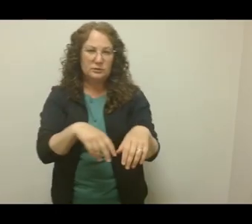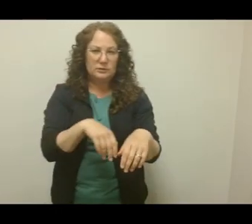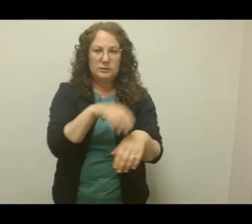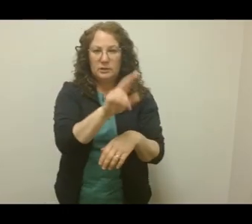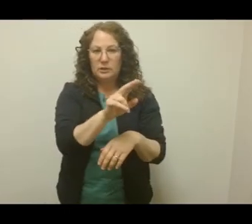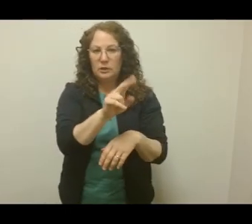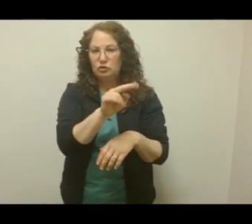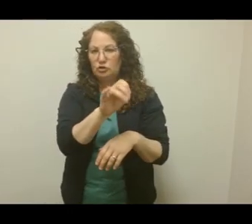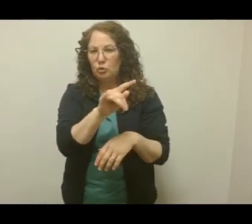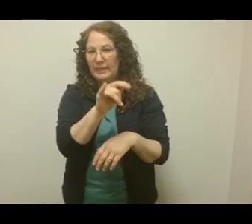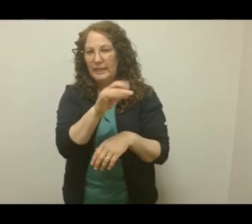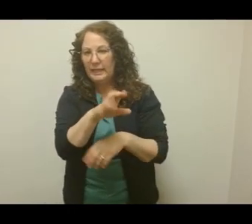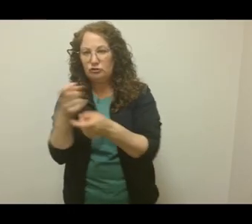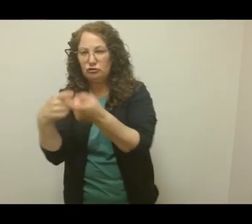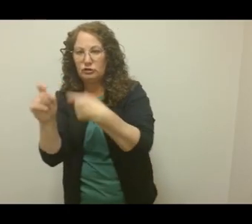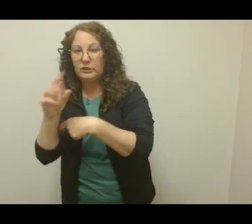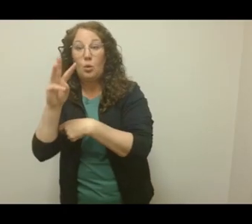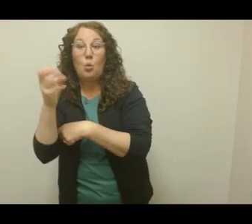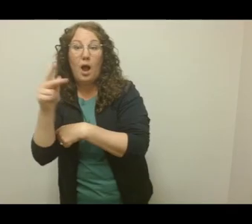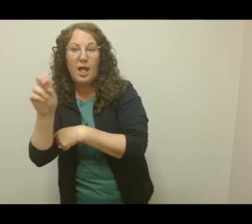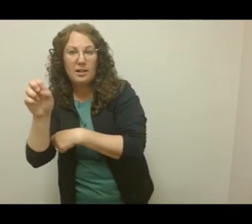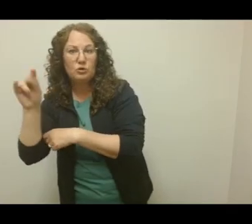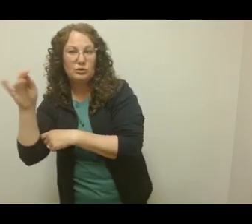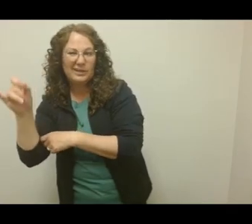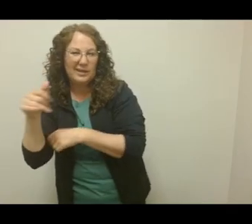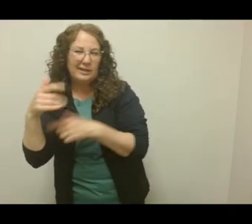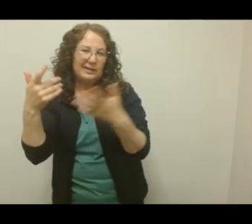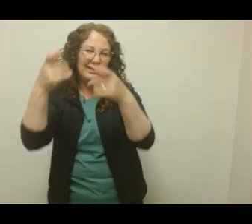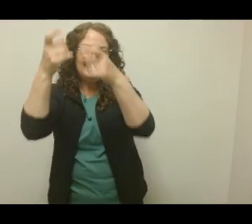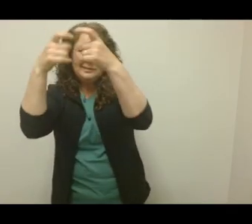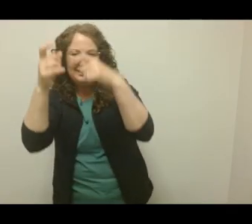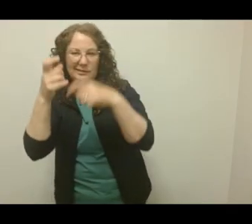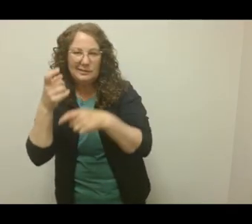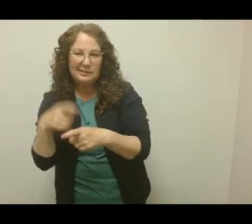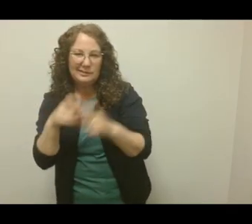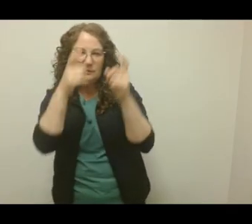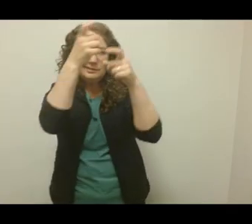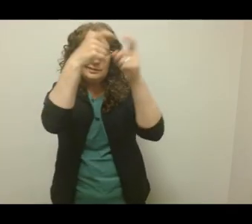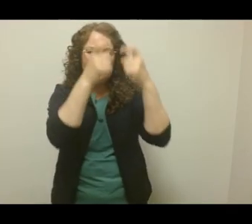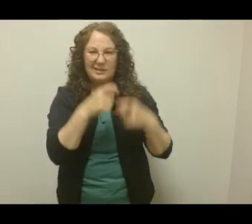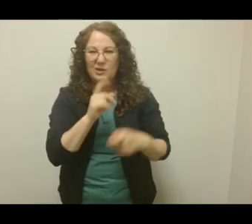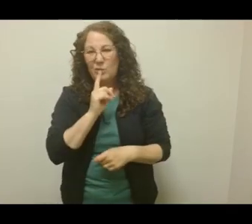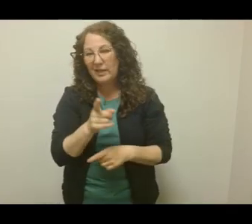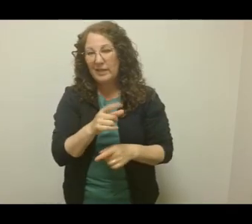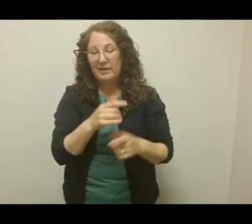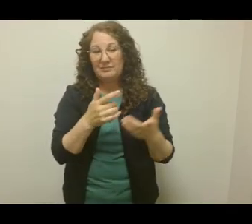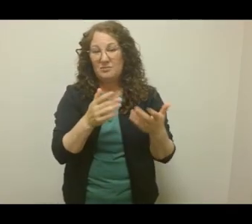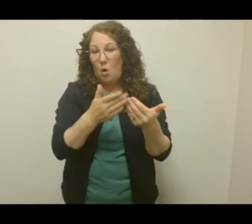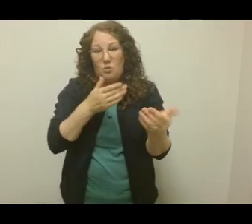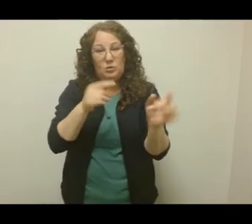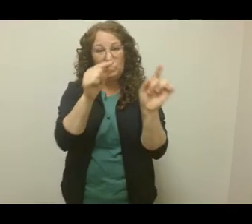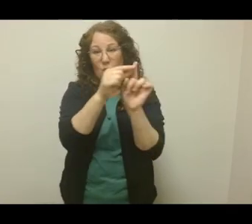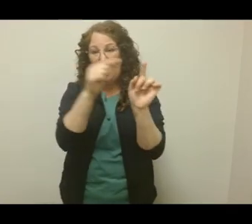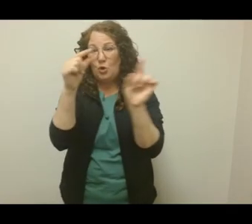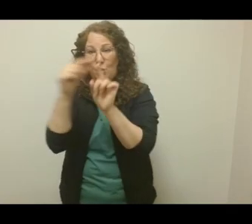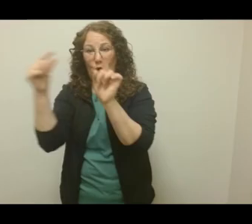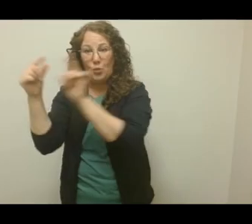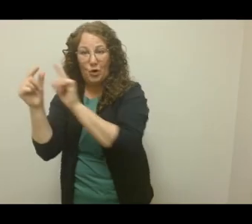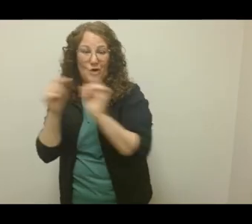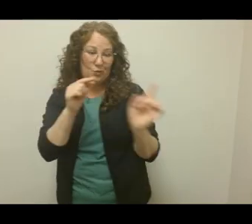been changed to while note-taking. Because this is a almost word for word synonym